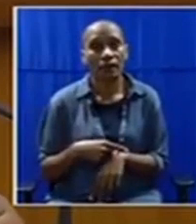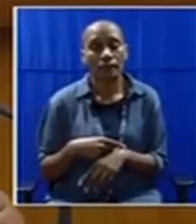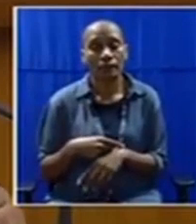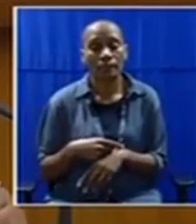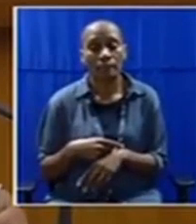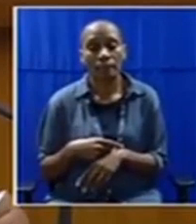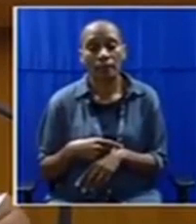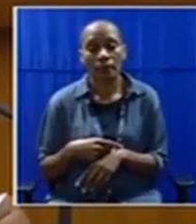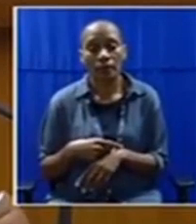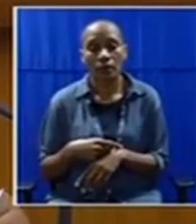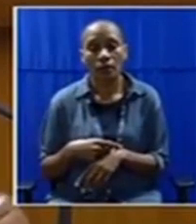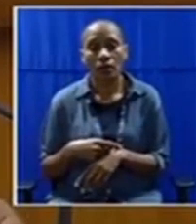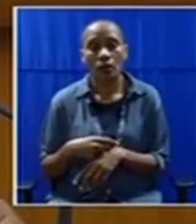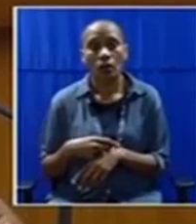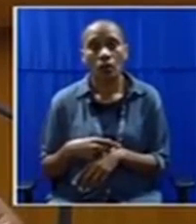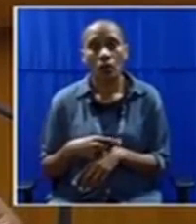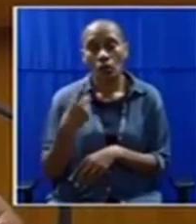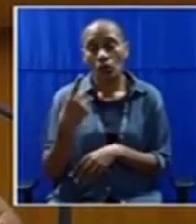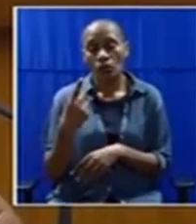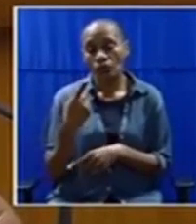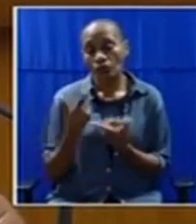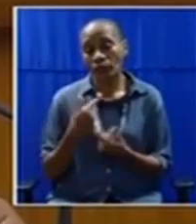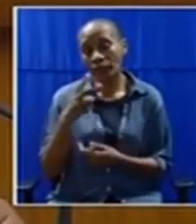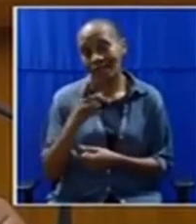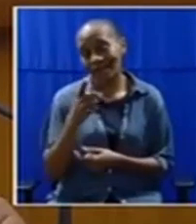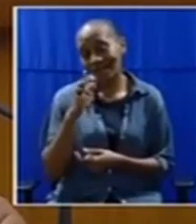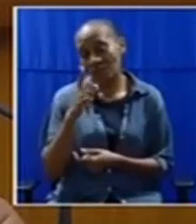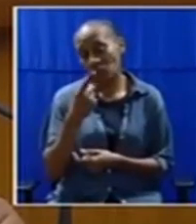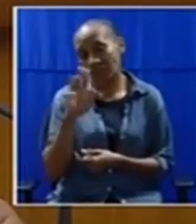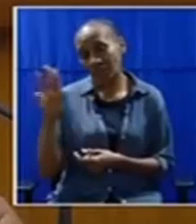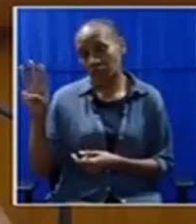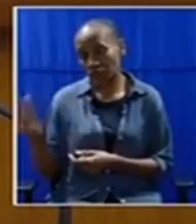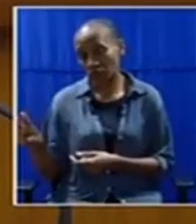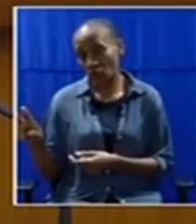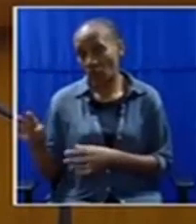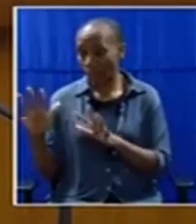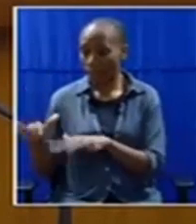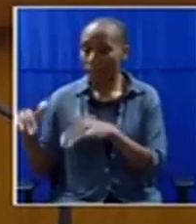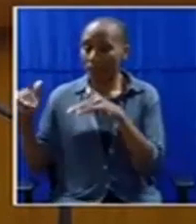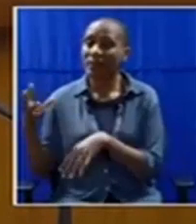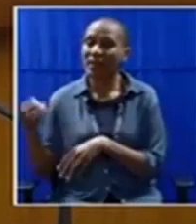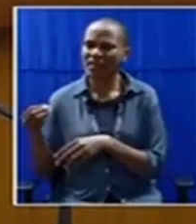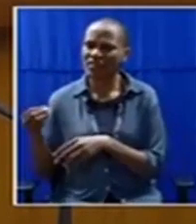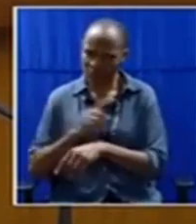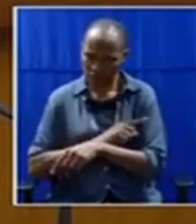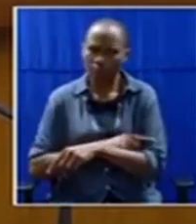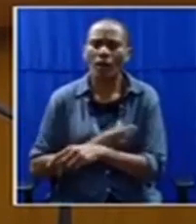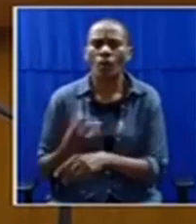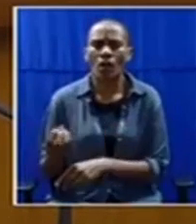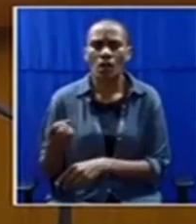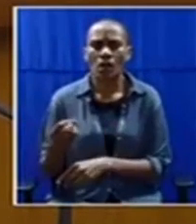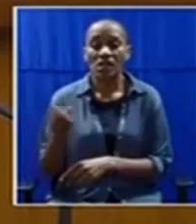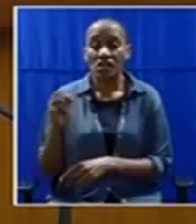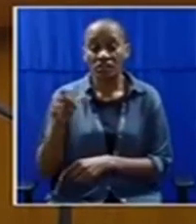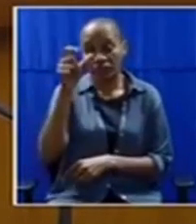democratic parliament was convened in 1994 that Parliament has an avenue to remove any person who